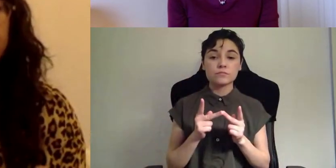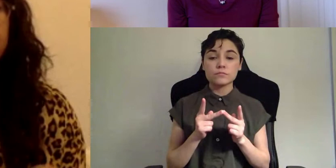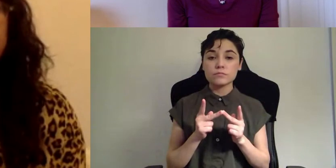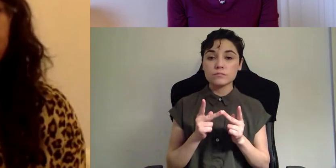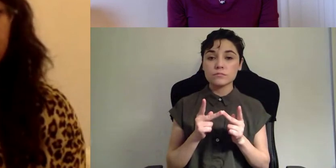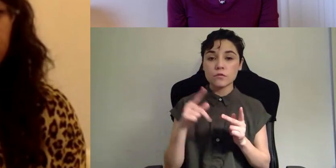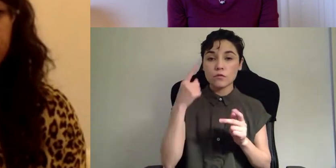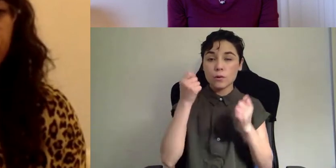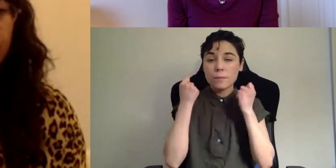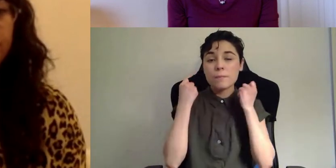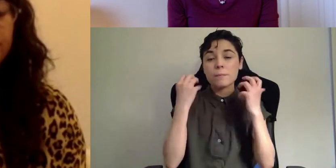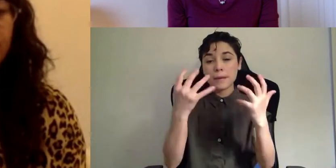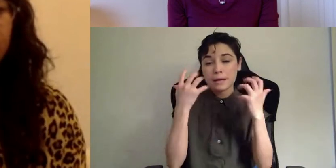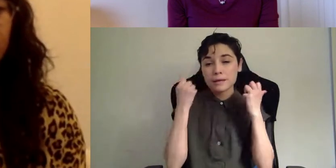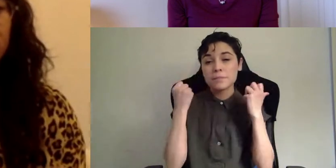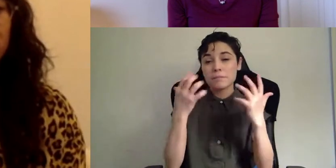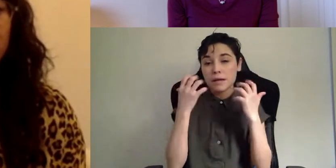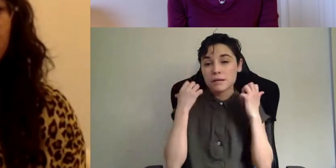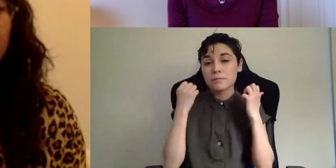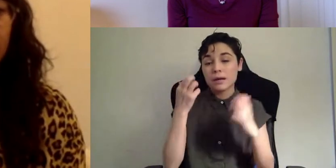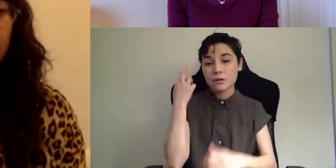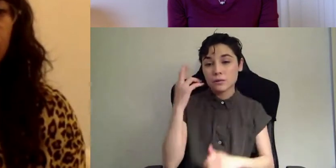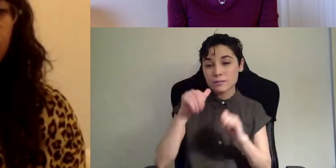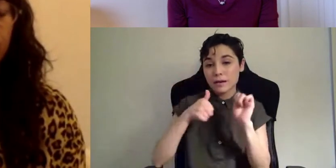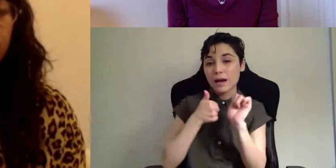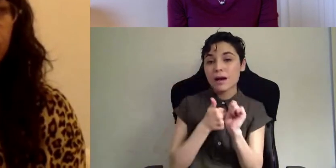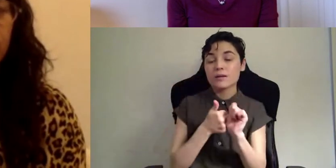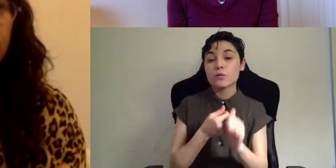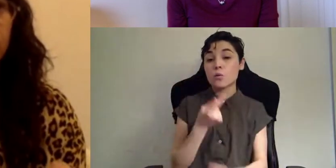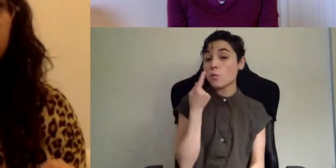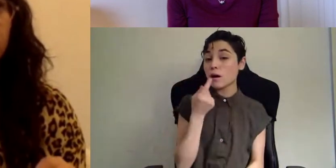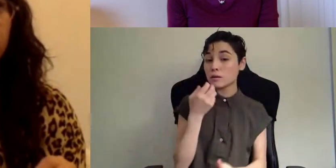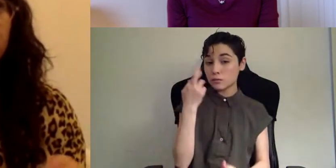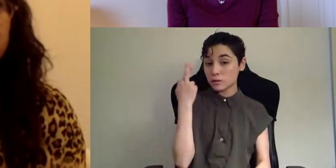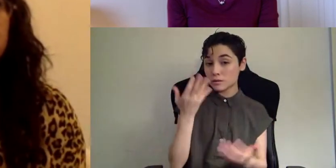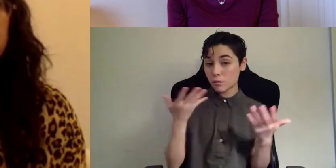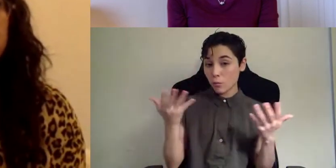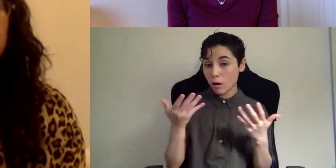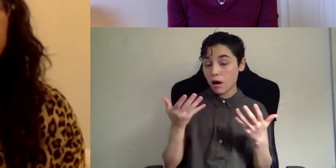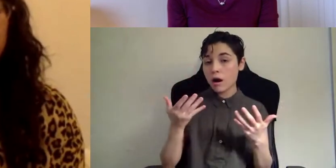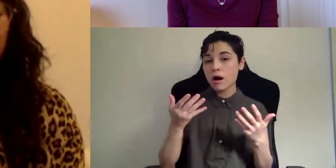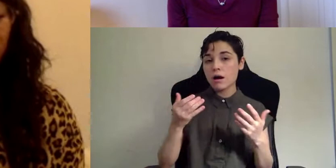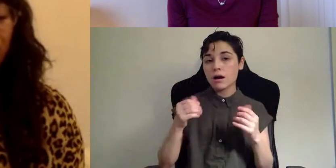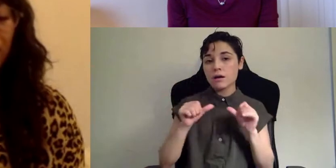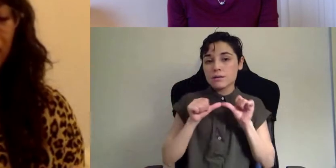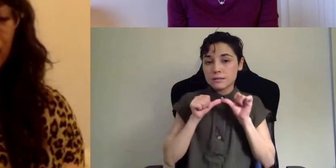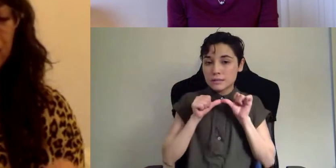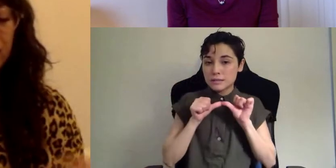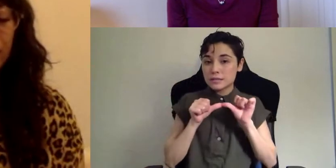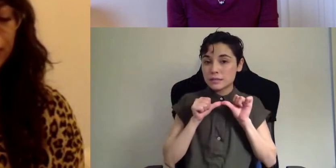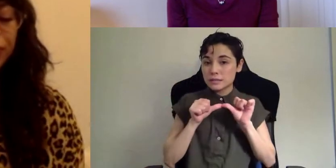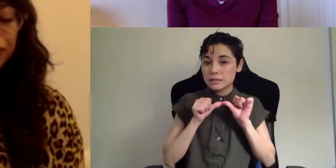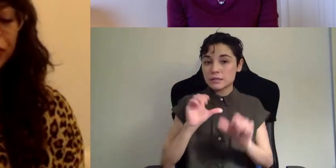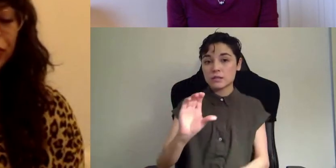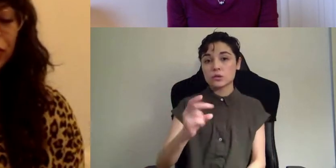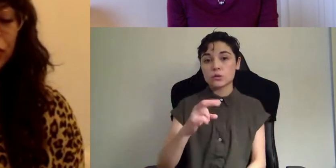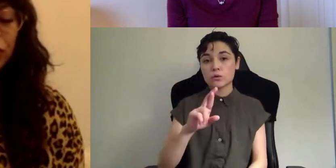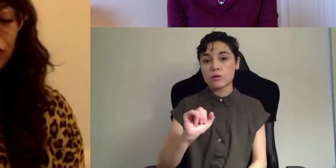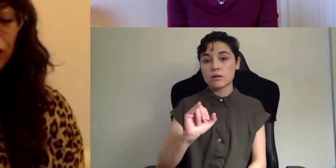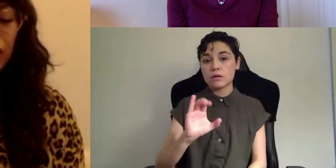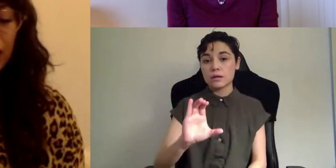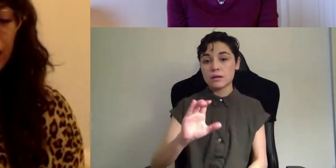them is chronic pain. And there are so many other reasons as well. And